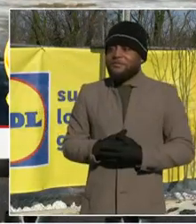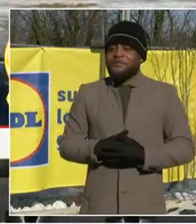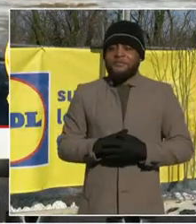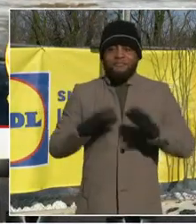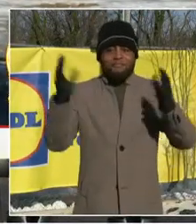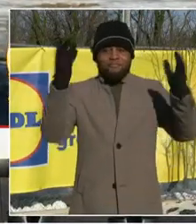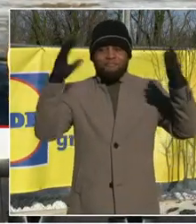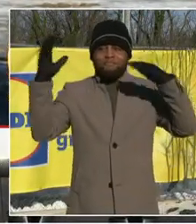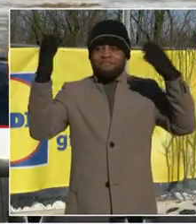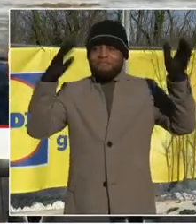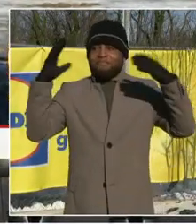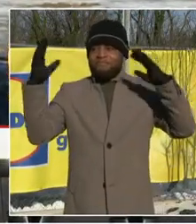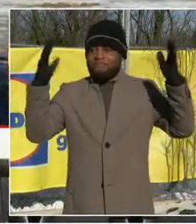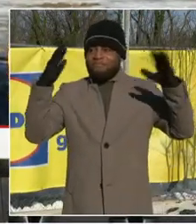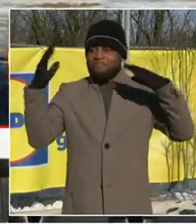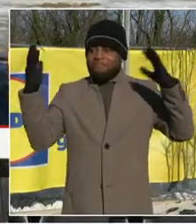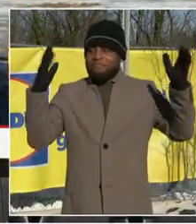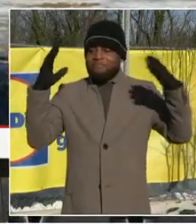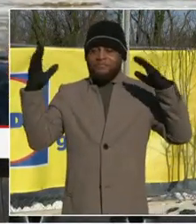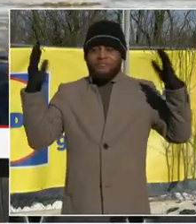Thanks, Mayor.